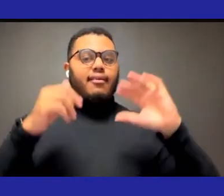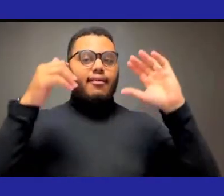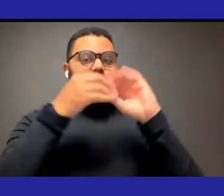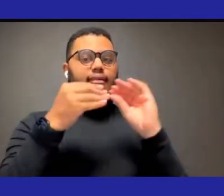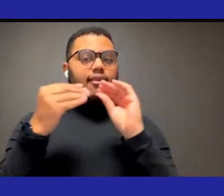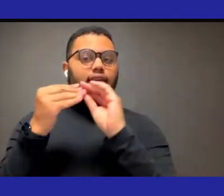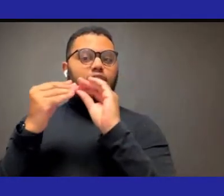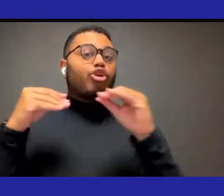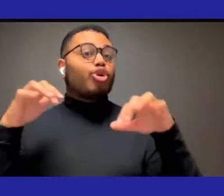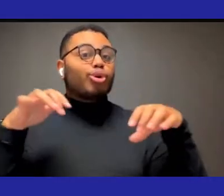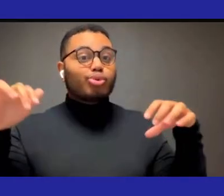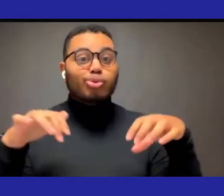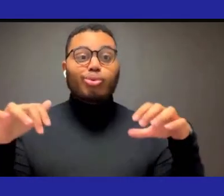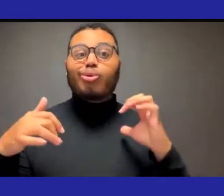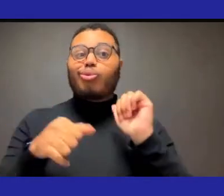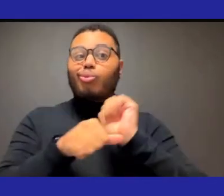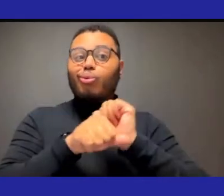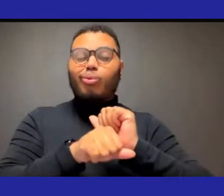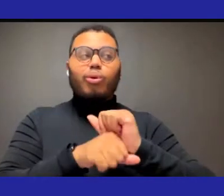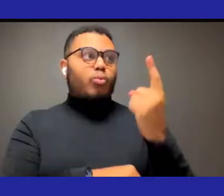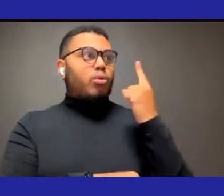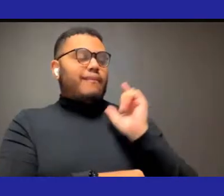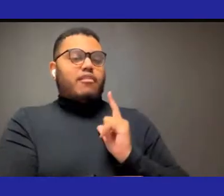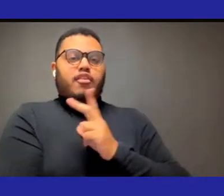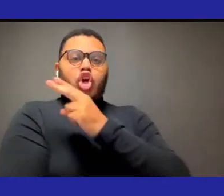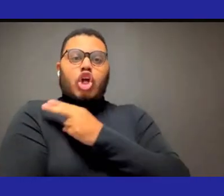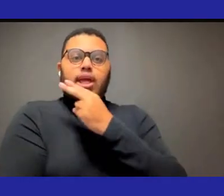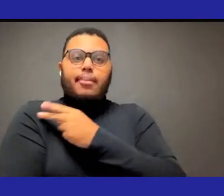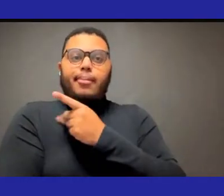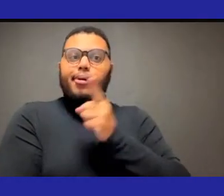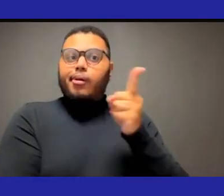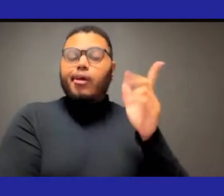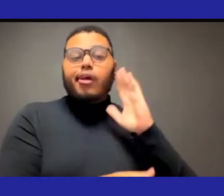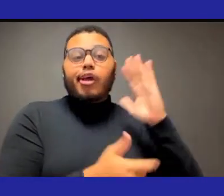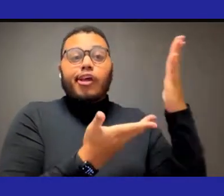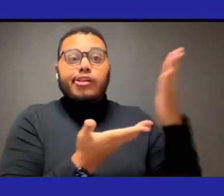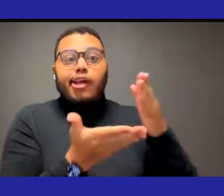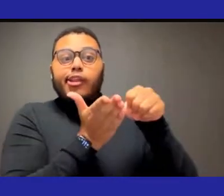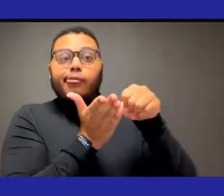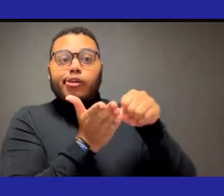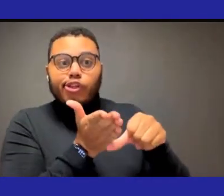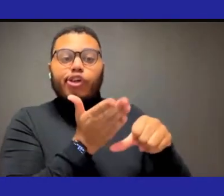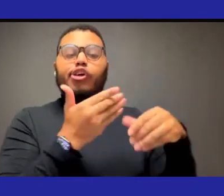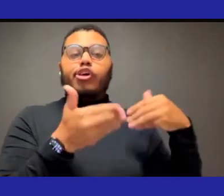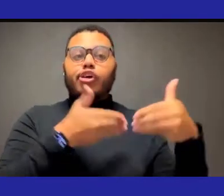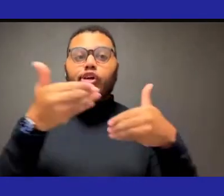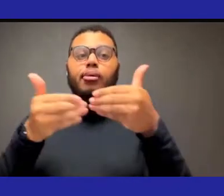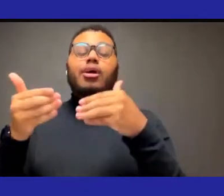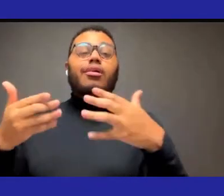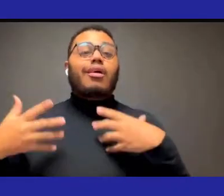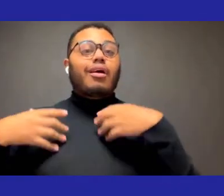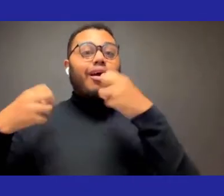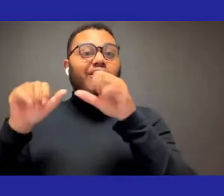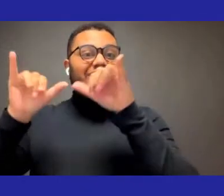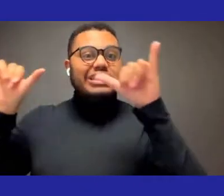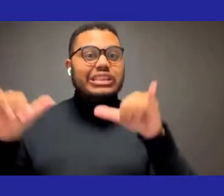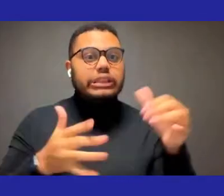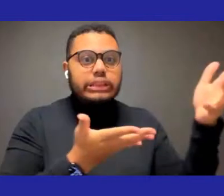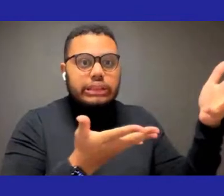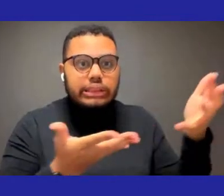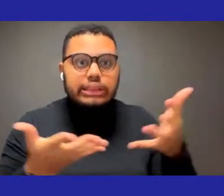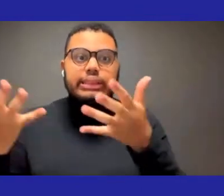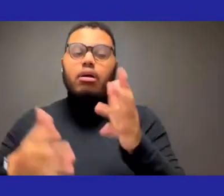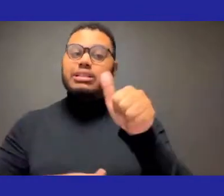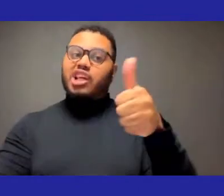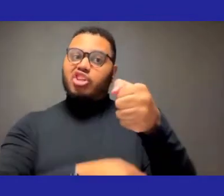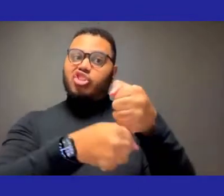work that we've been doing at one of our hospitals, which will be taking those procedures and moving them throughout the health system, 10 years ago, most